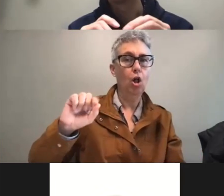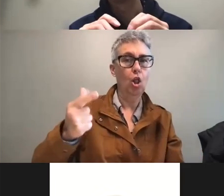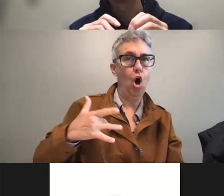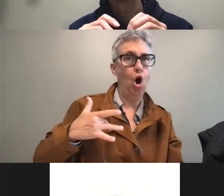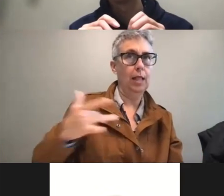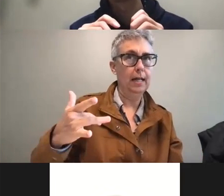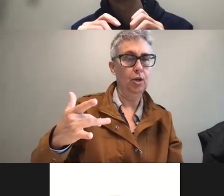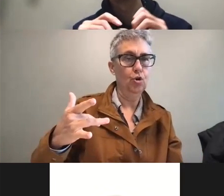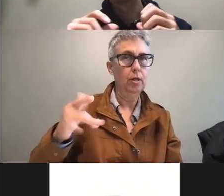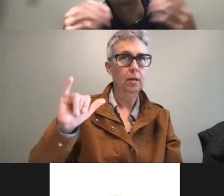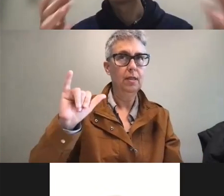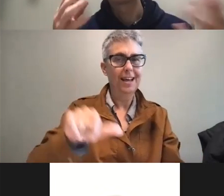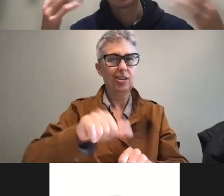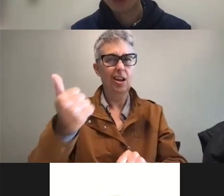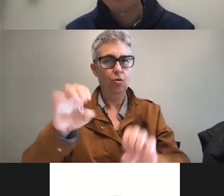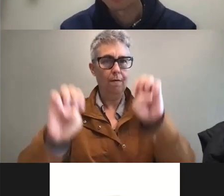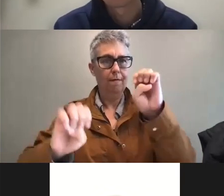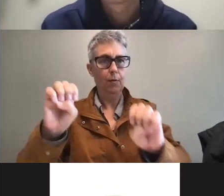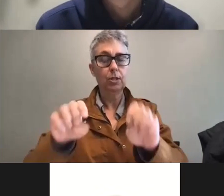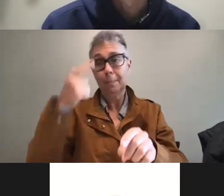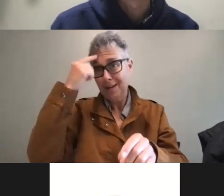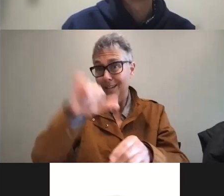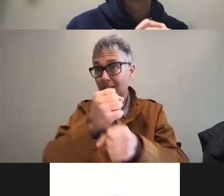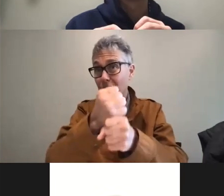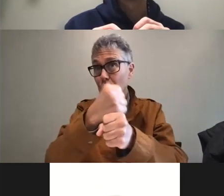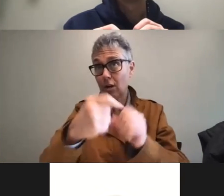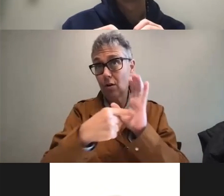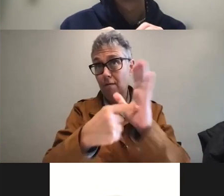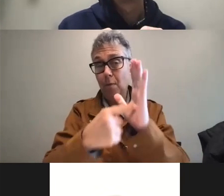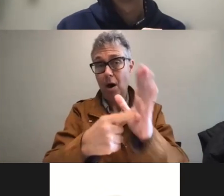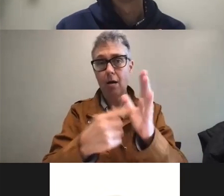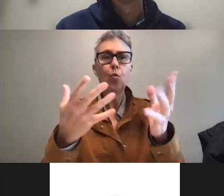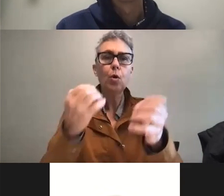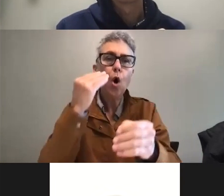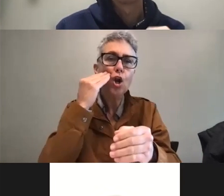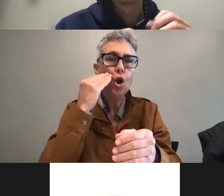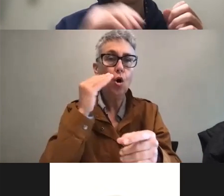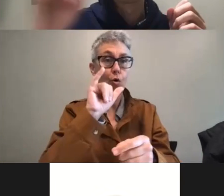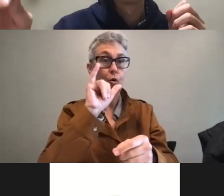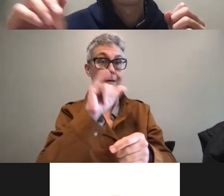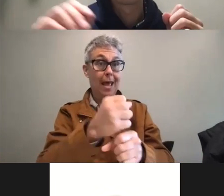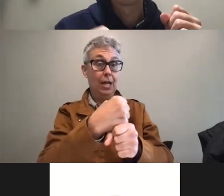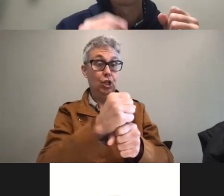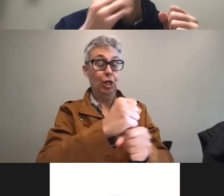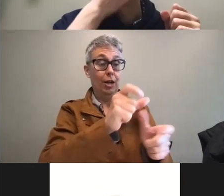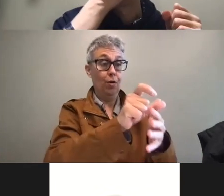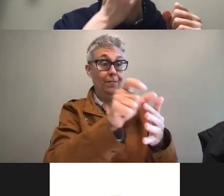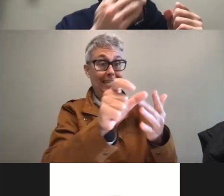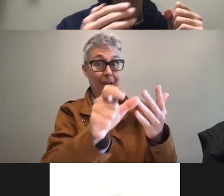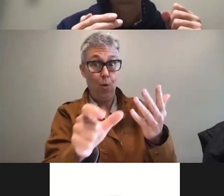Because we are actually, this is a generative model, and we want to know if the generated sequence